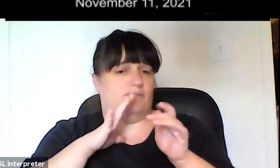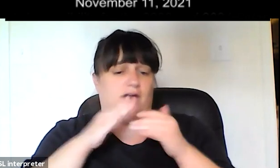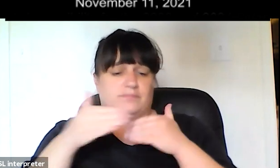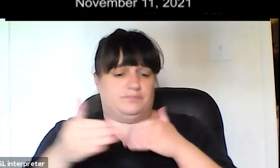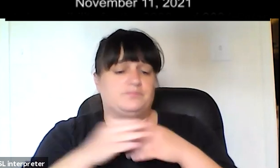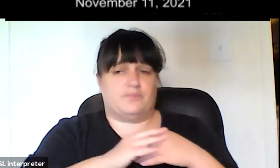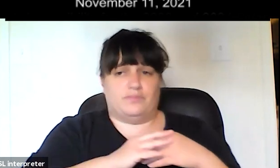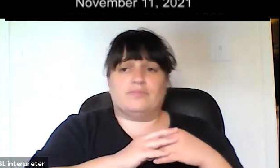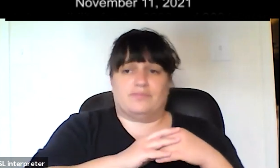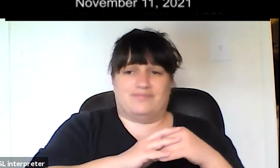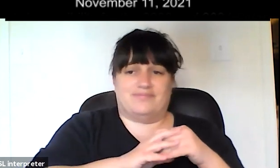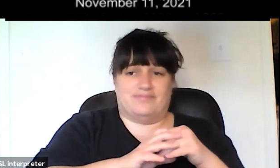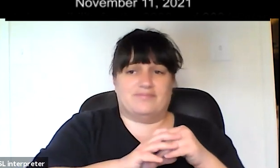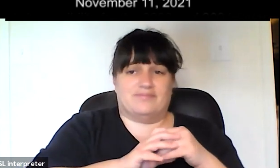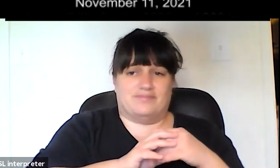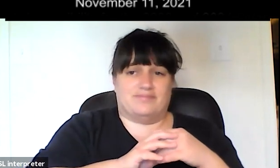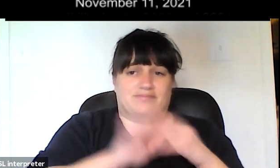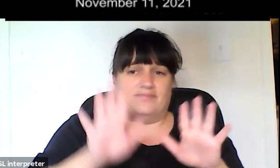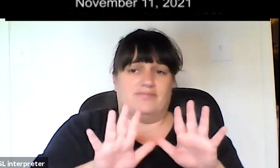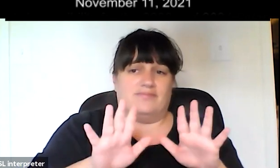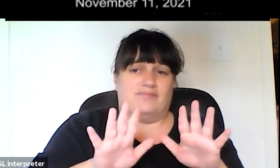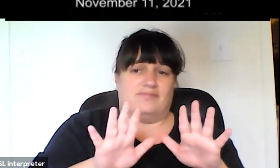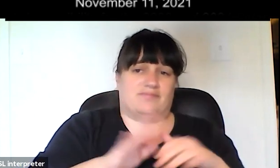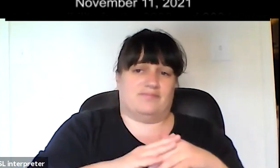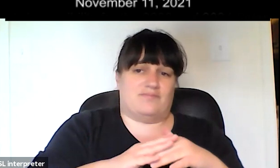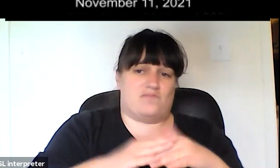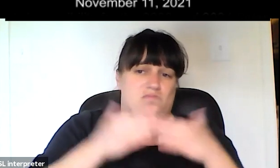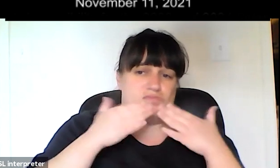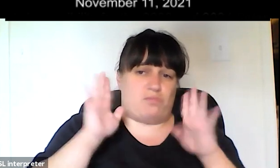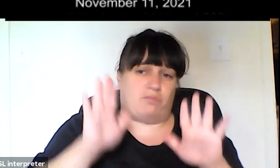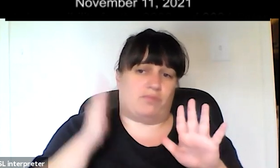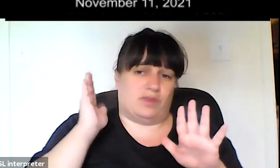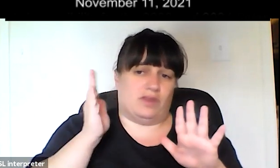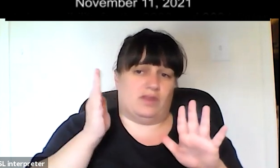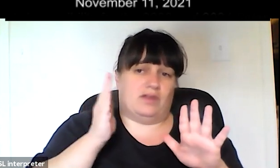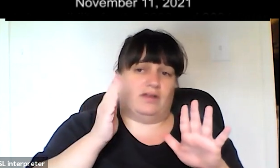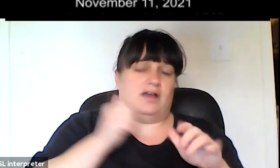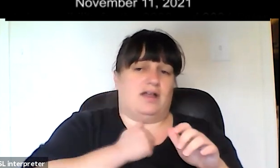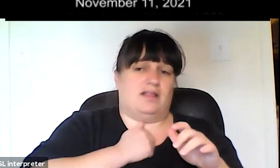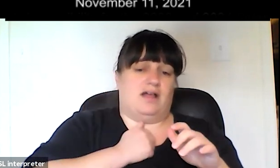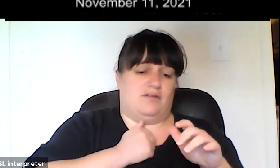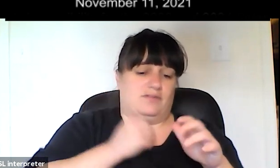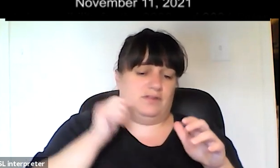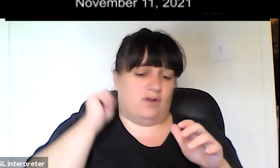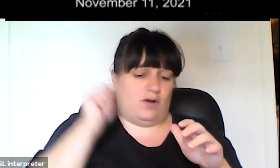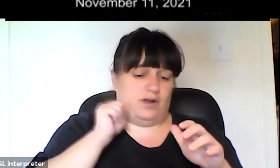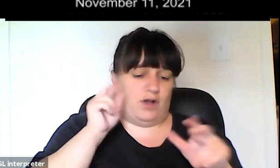questions. Very Yes. much. Okay. Wonderful. Wonderful. Thank That you. was a wonderful presentation. I absolutely loved the audio and the